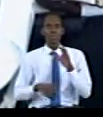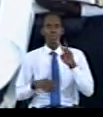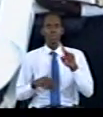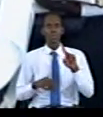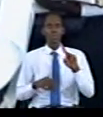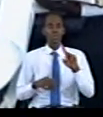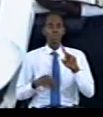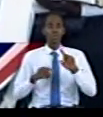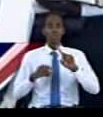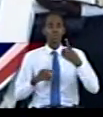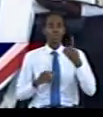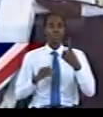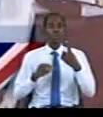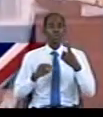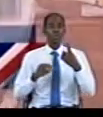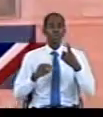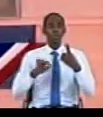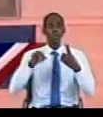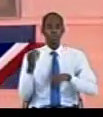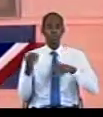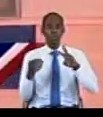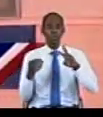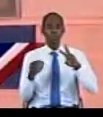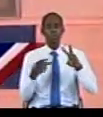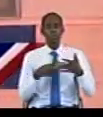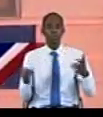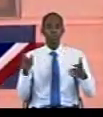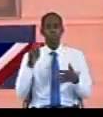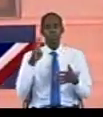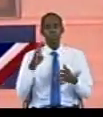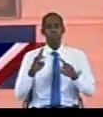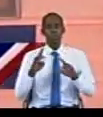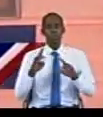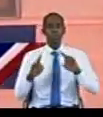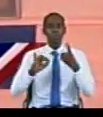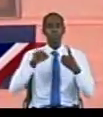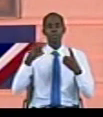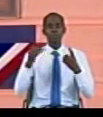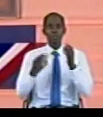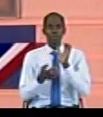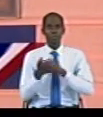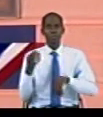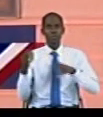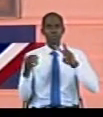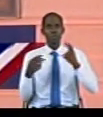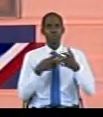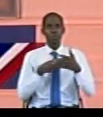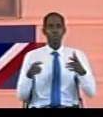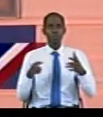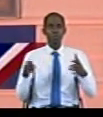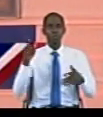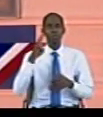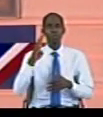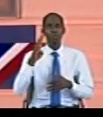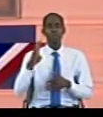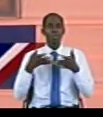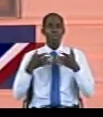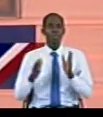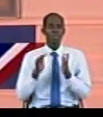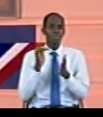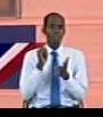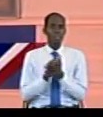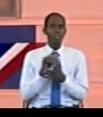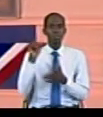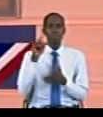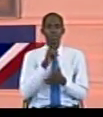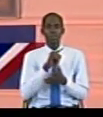1 John chapter 2, I'm reading from verse 24. 1 John chapter 2, verse 24, Let that therefore abide in